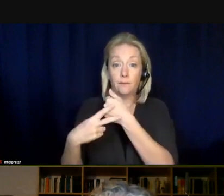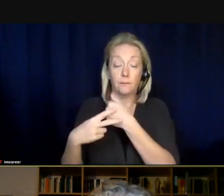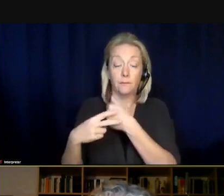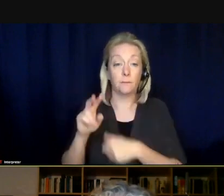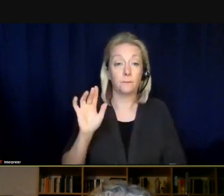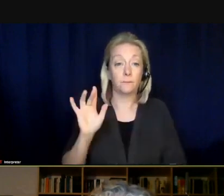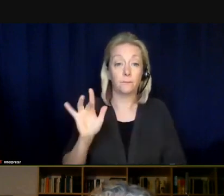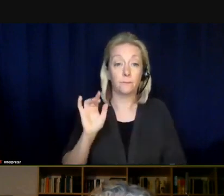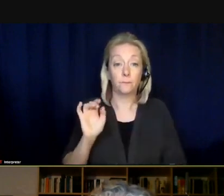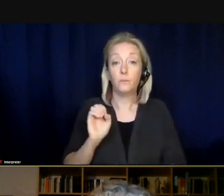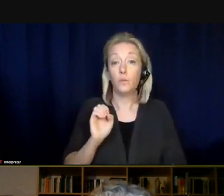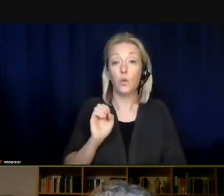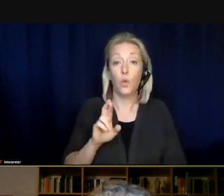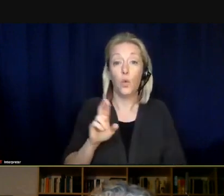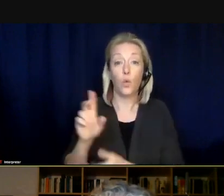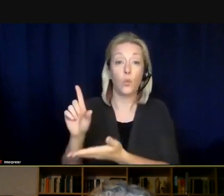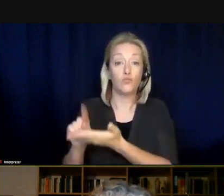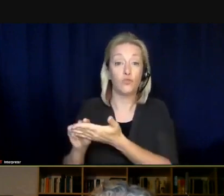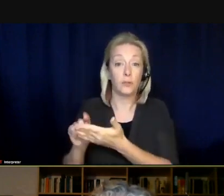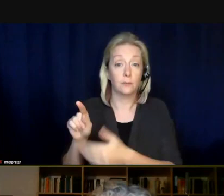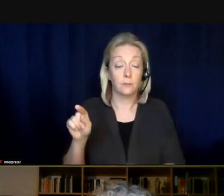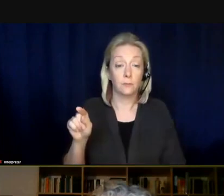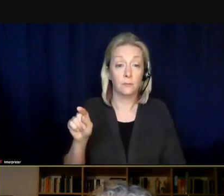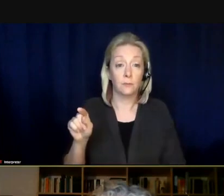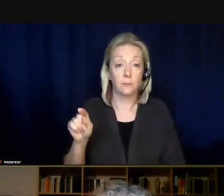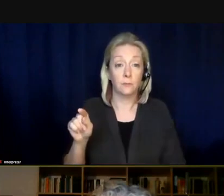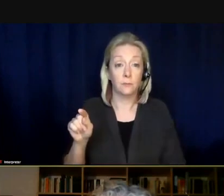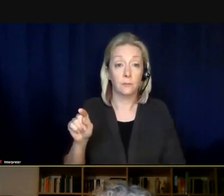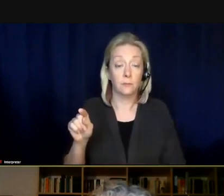can also, when you go into Print,